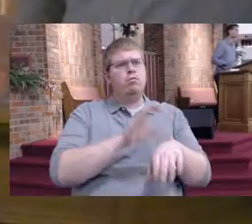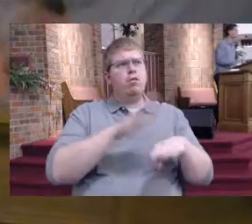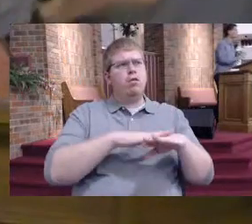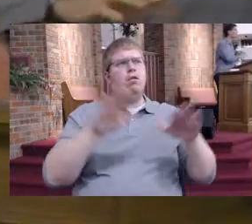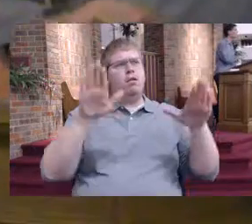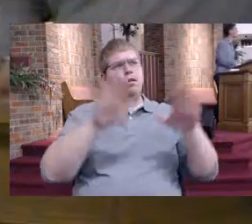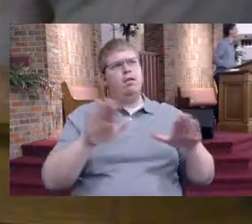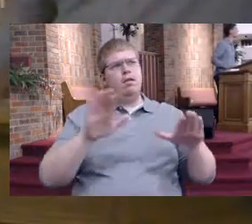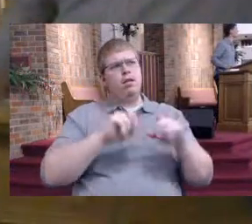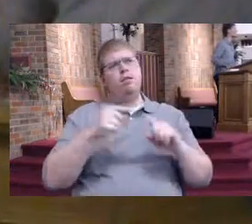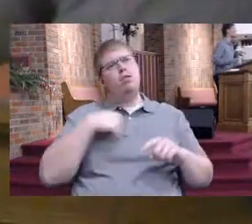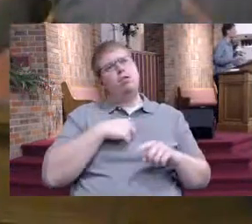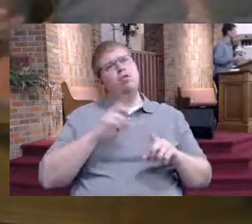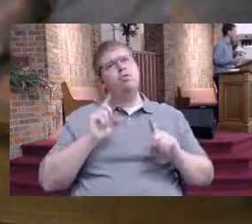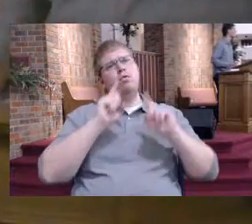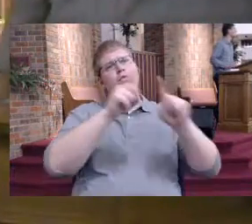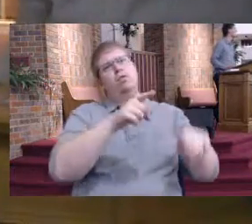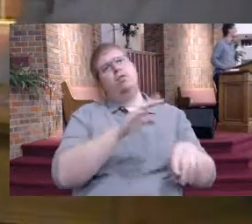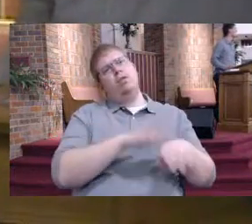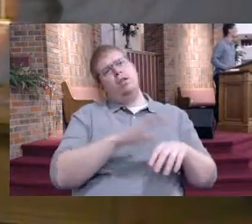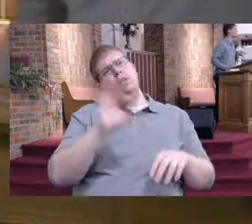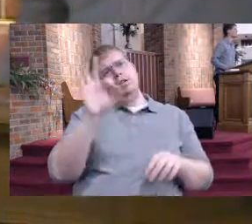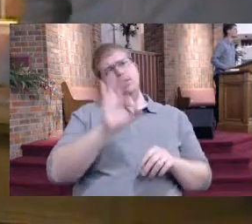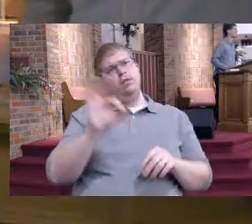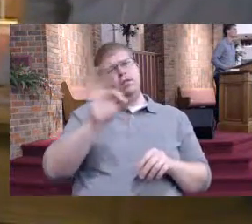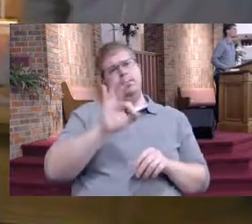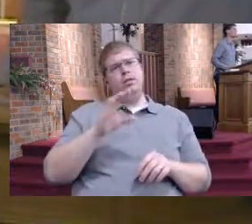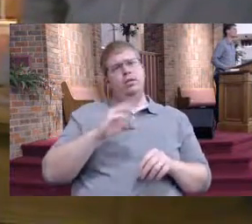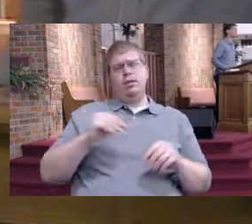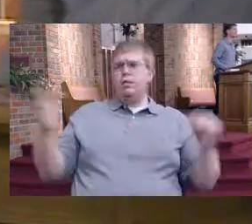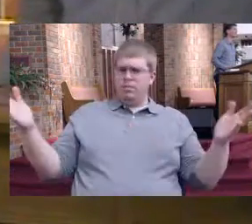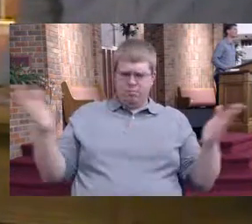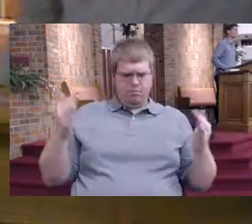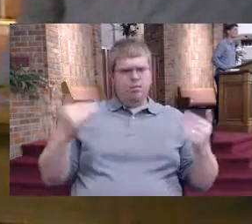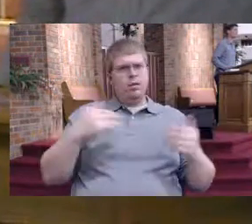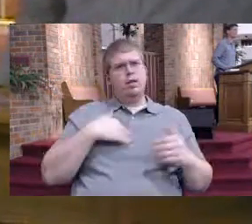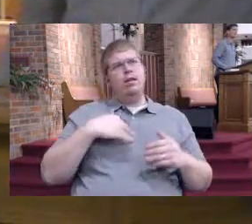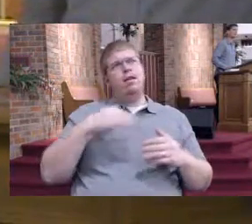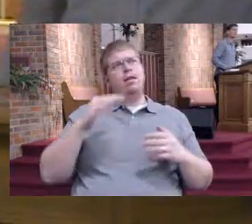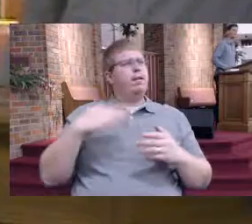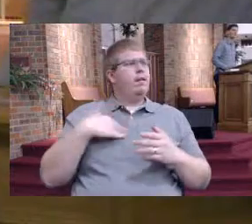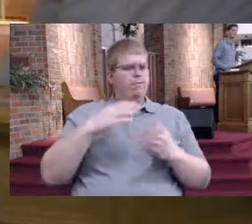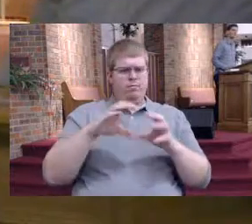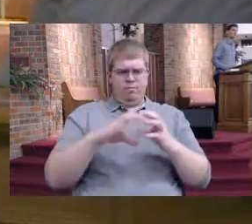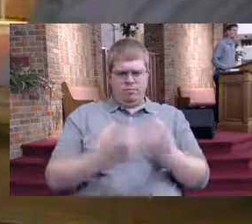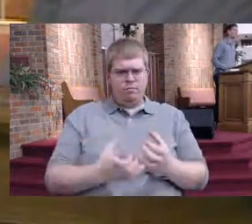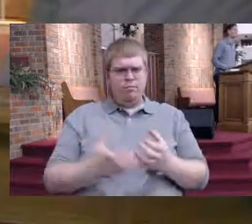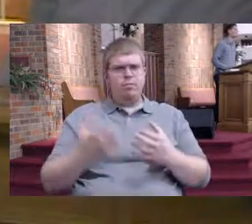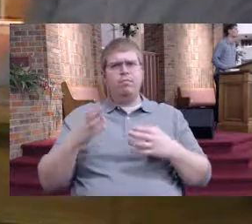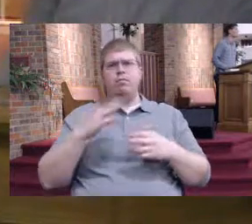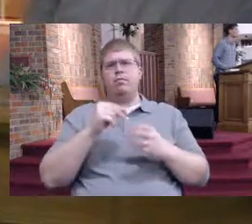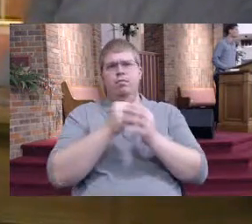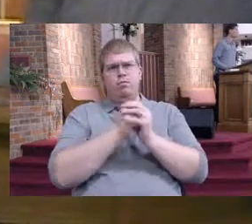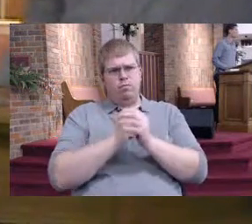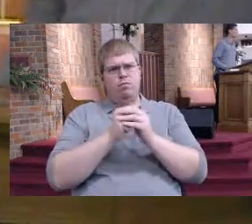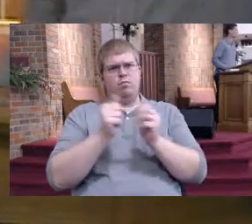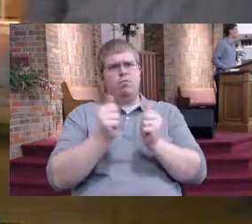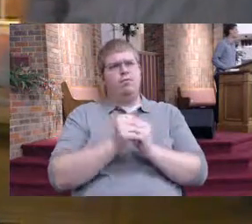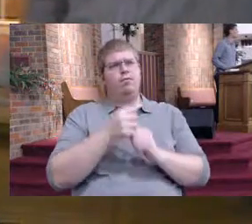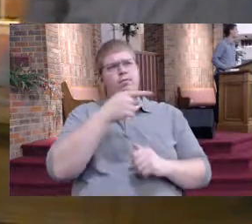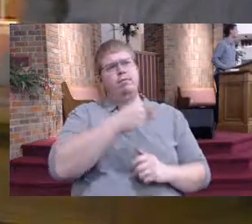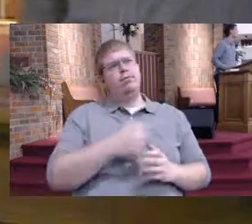Sundays, but we were going there on Fridays to gather people and have lessons and services with them and worship times with them.